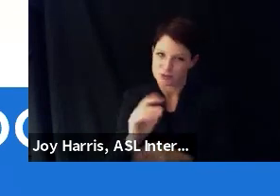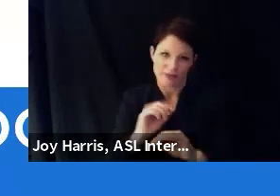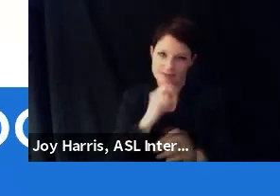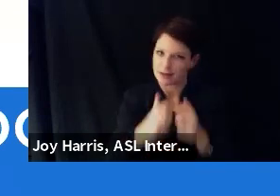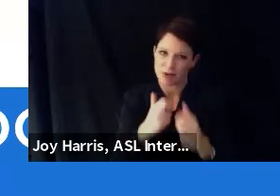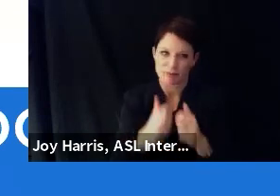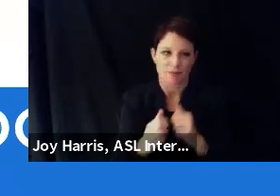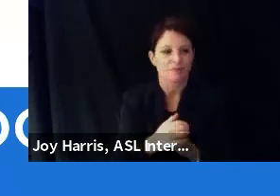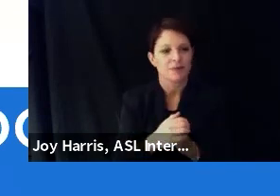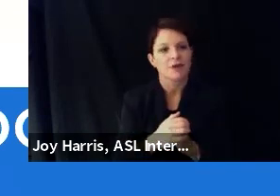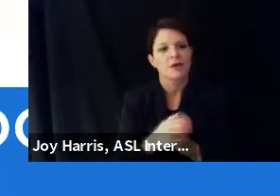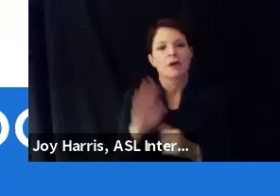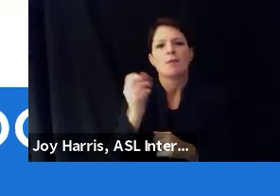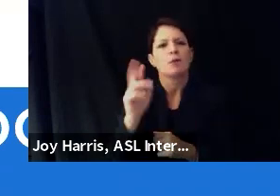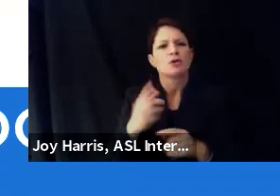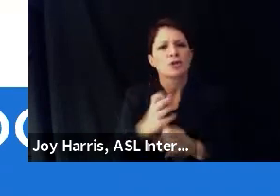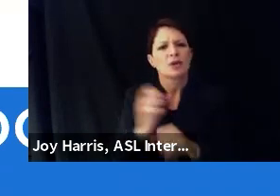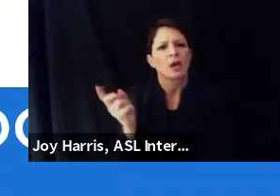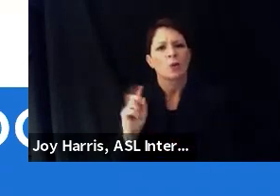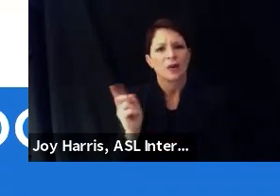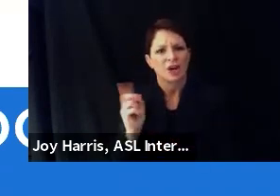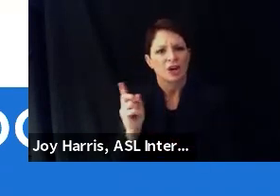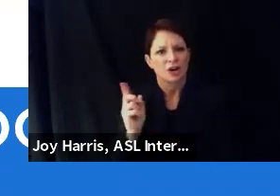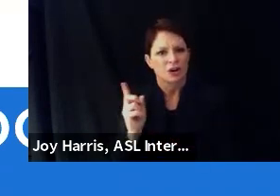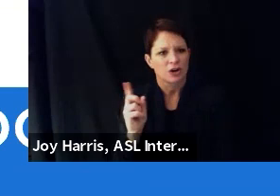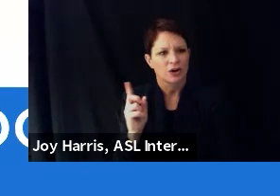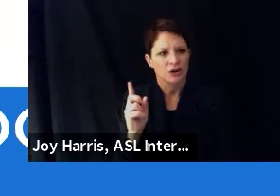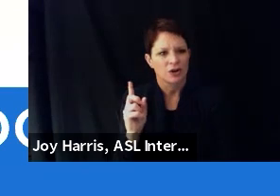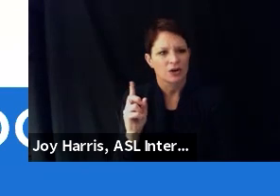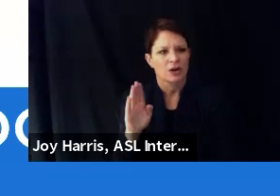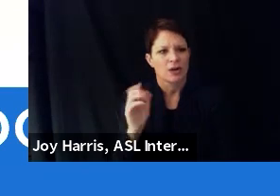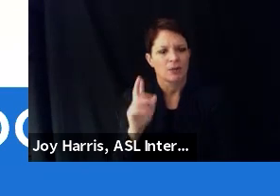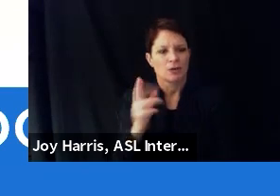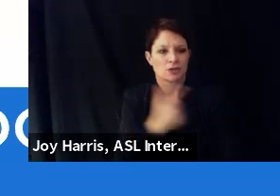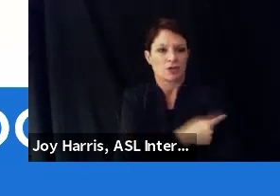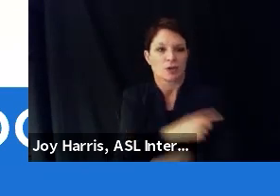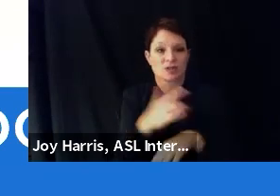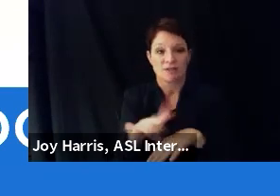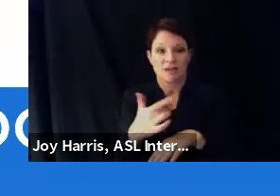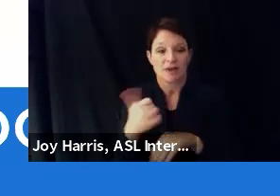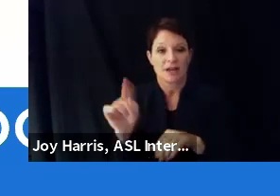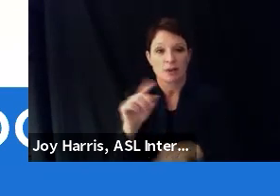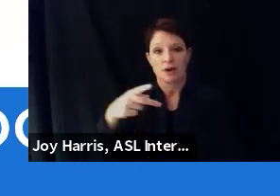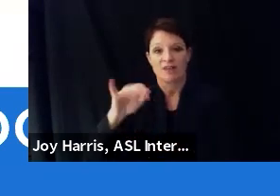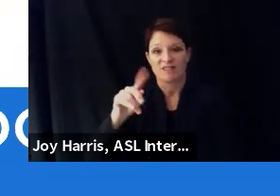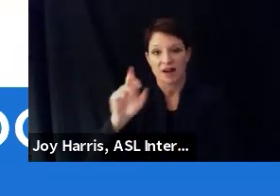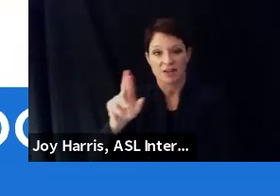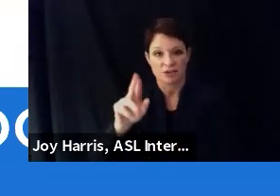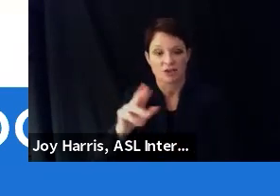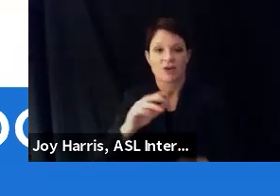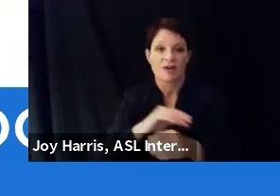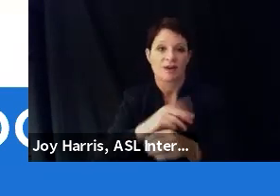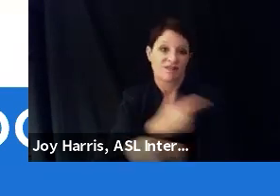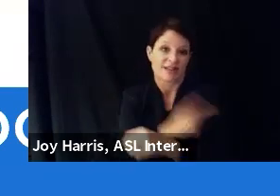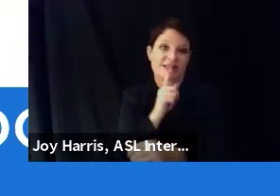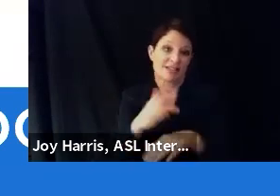So where should you go to get a booster in the city of Philadelphia? Booster doses are available wherever Pfizer vaccine is available. So